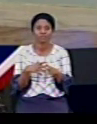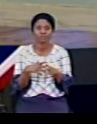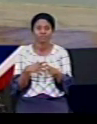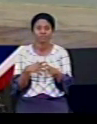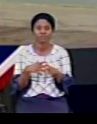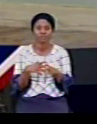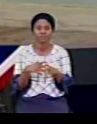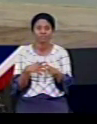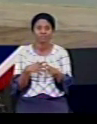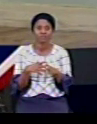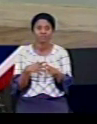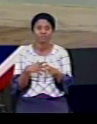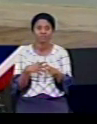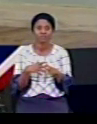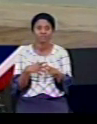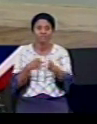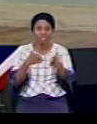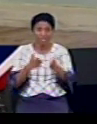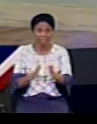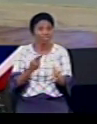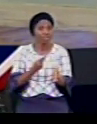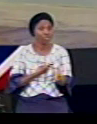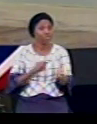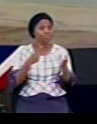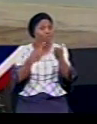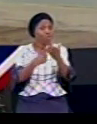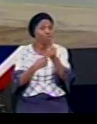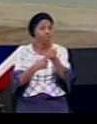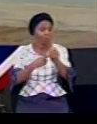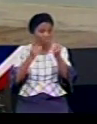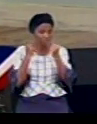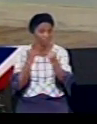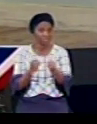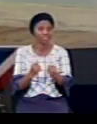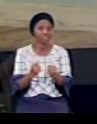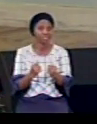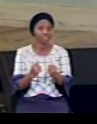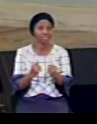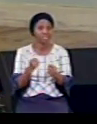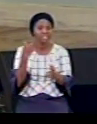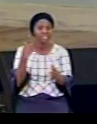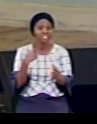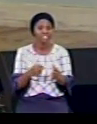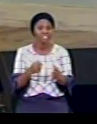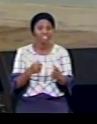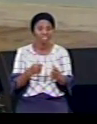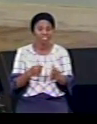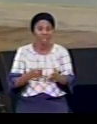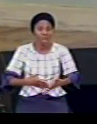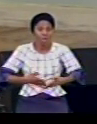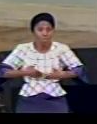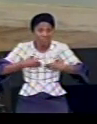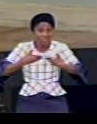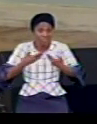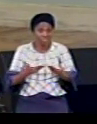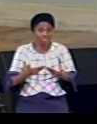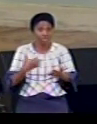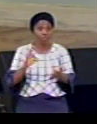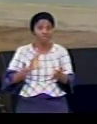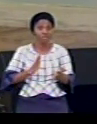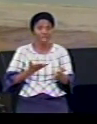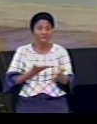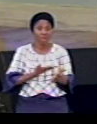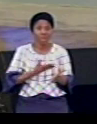verse 23, let us hold fast the profession of our